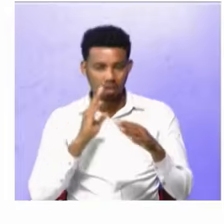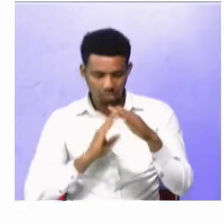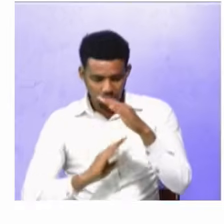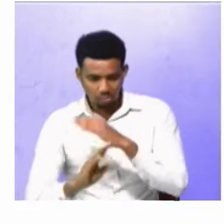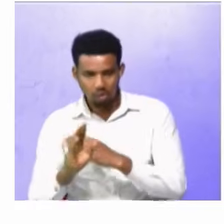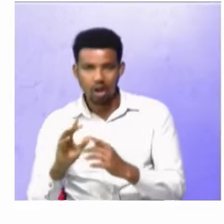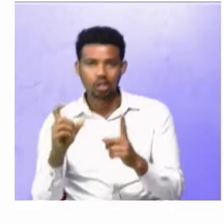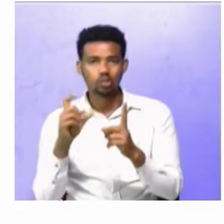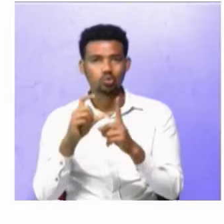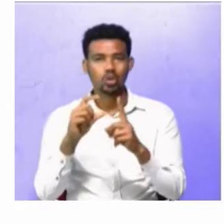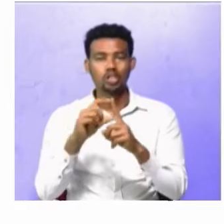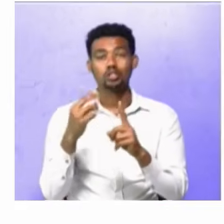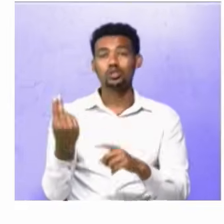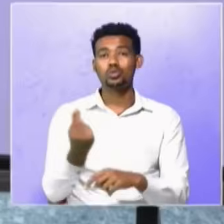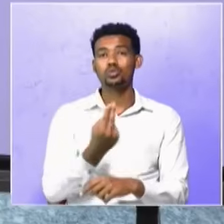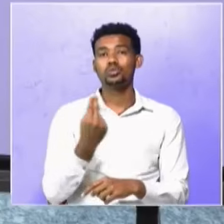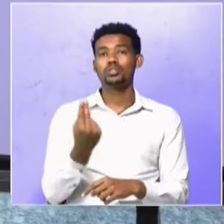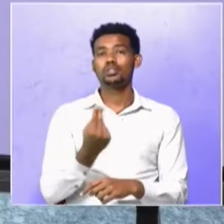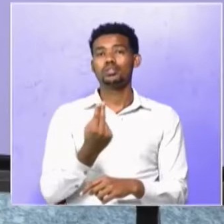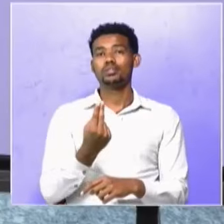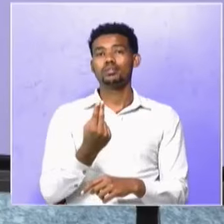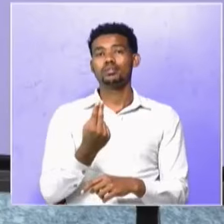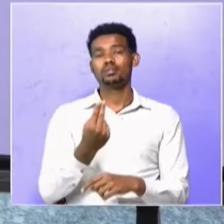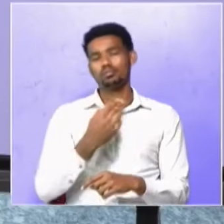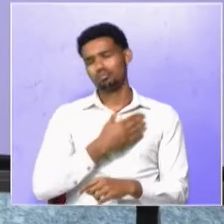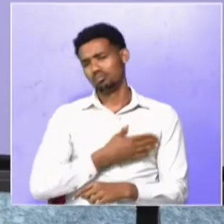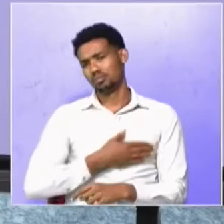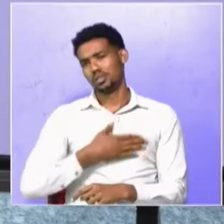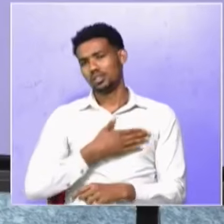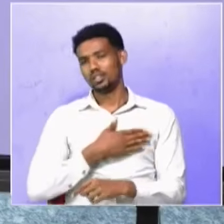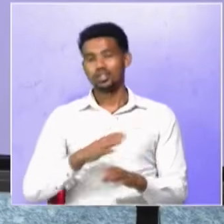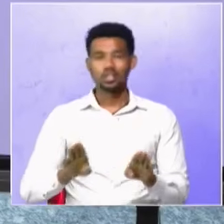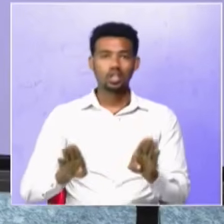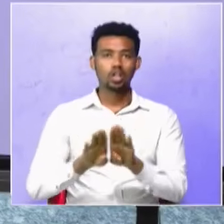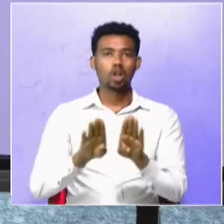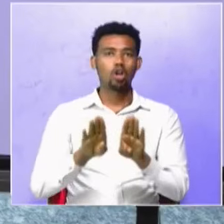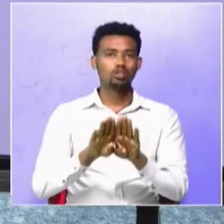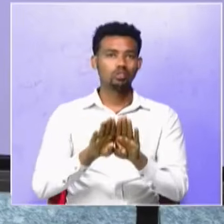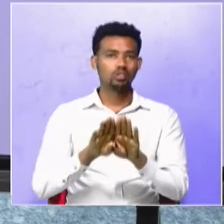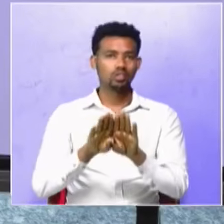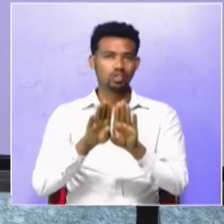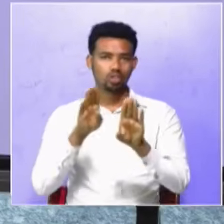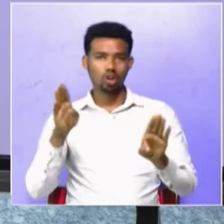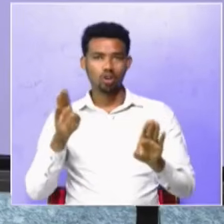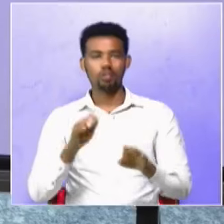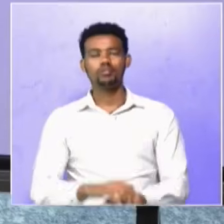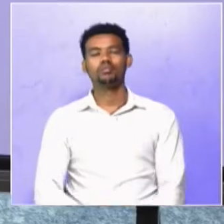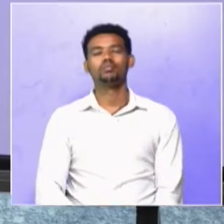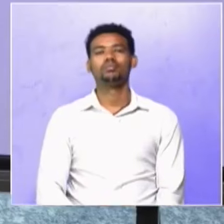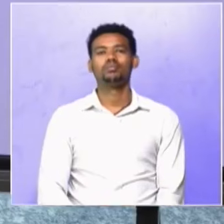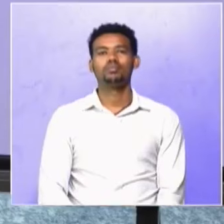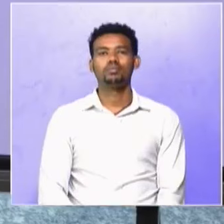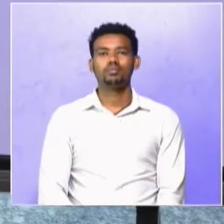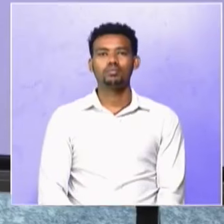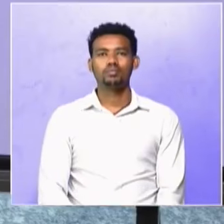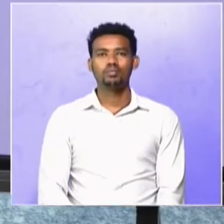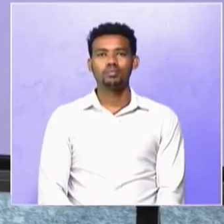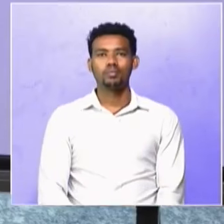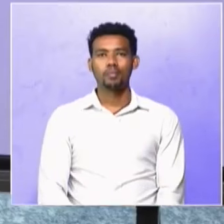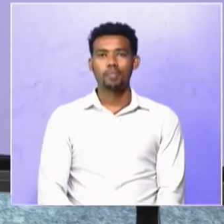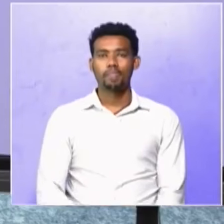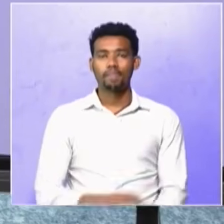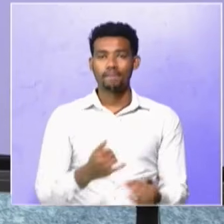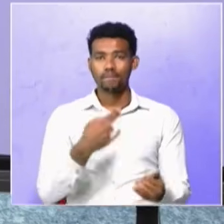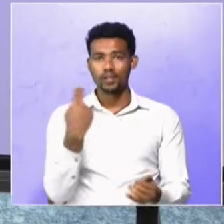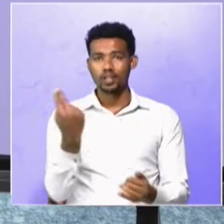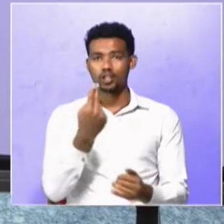word by using please close the door. Please close the door. Let us